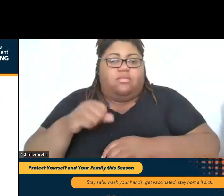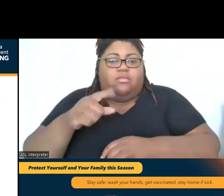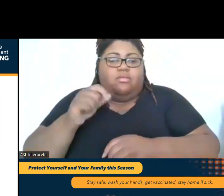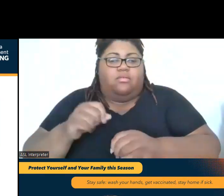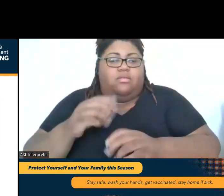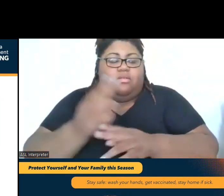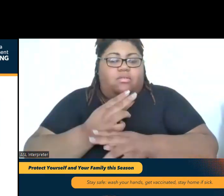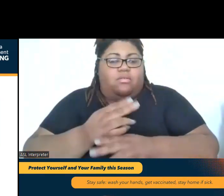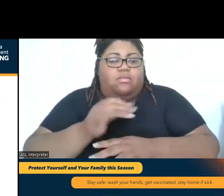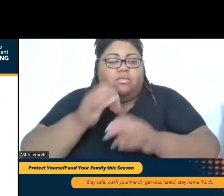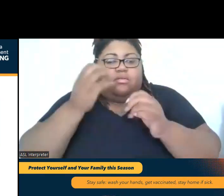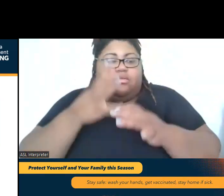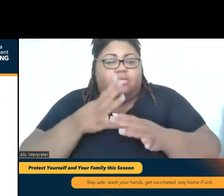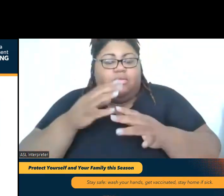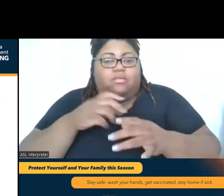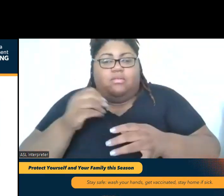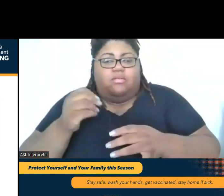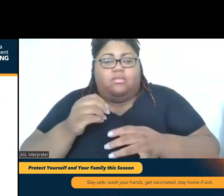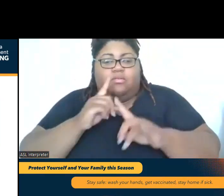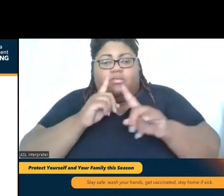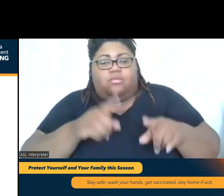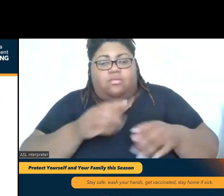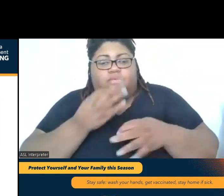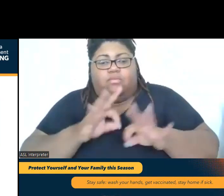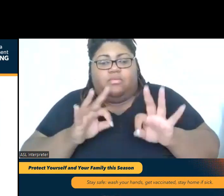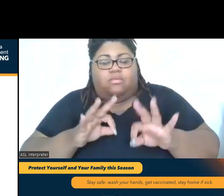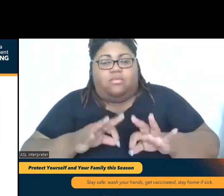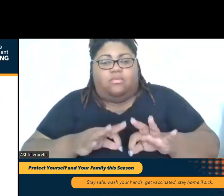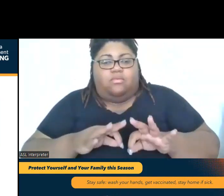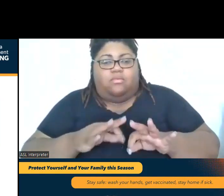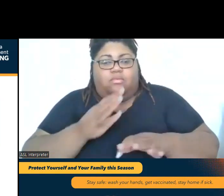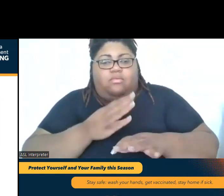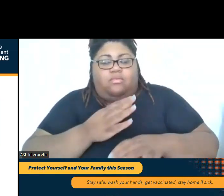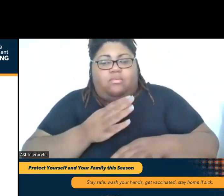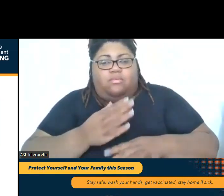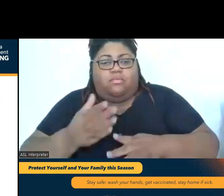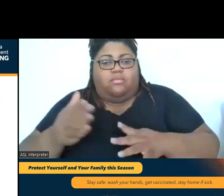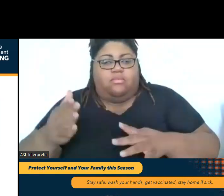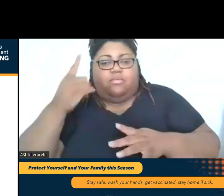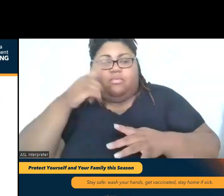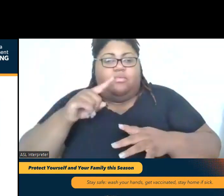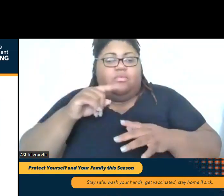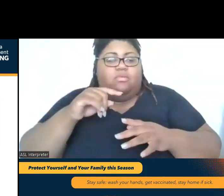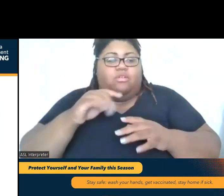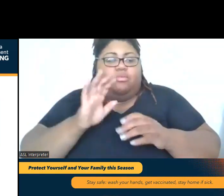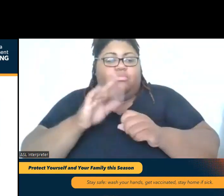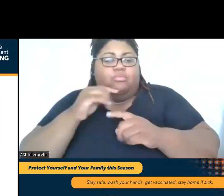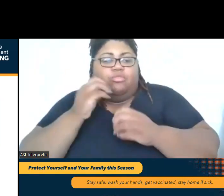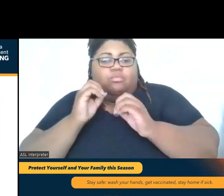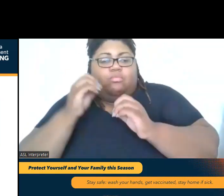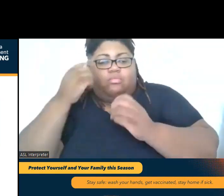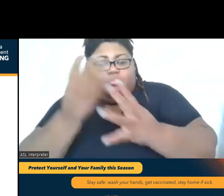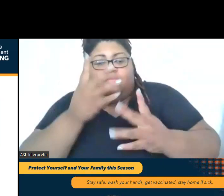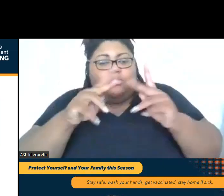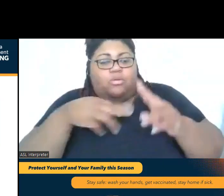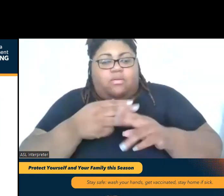some free marketing outreach pieces to use to promote vaccinations and also some harm reduction